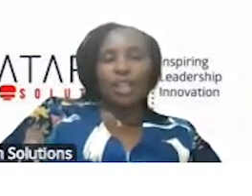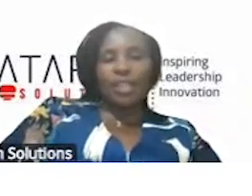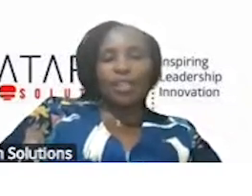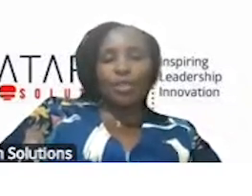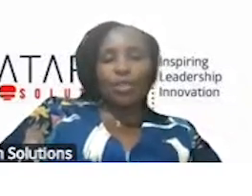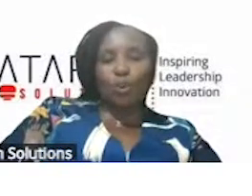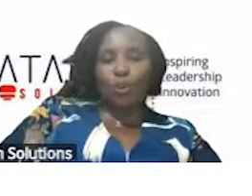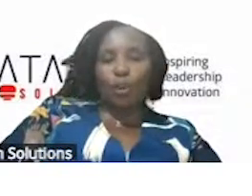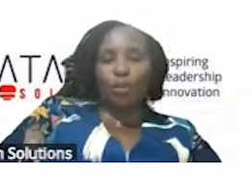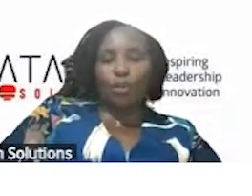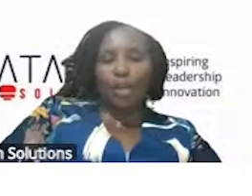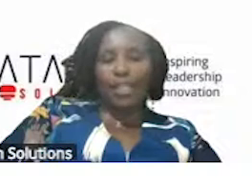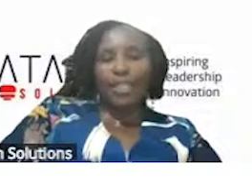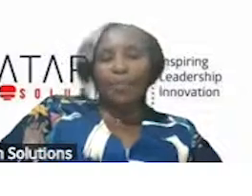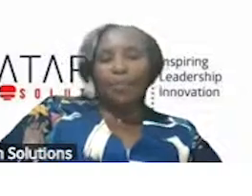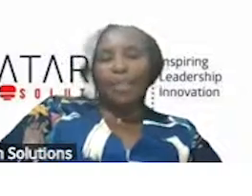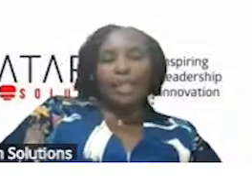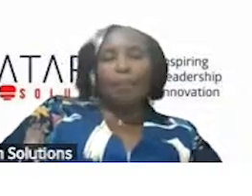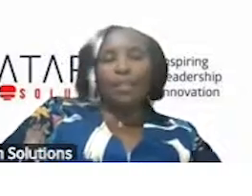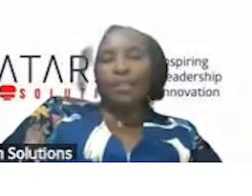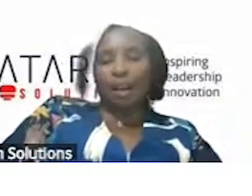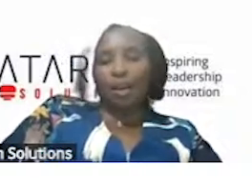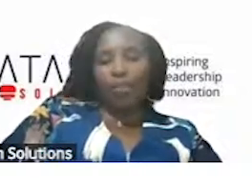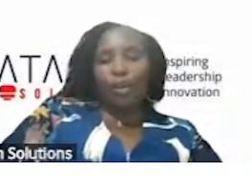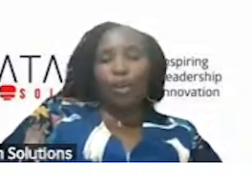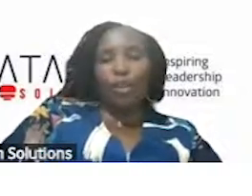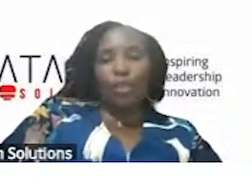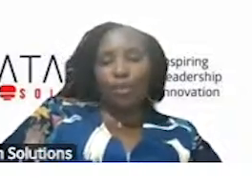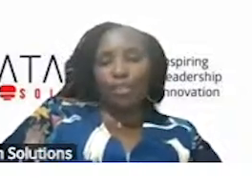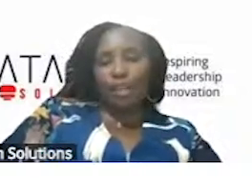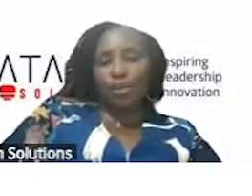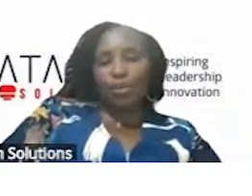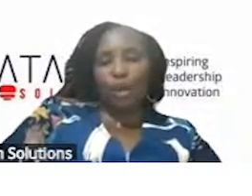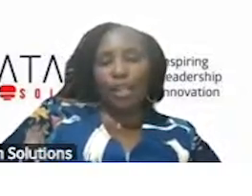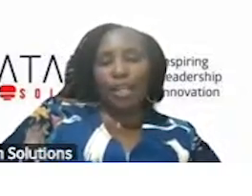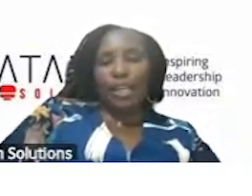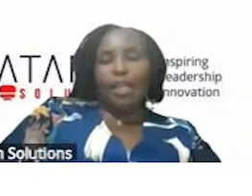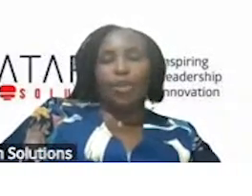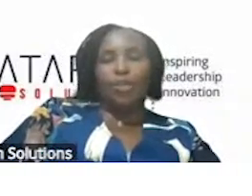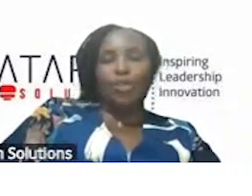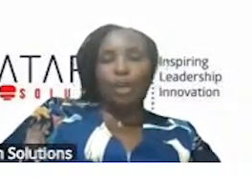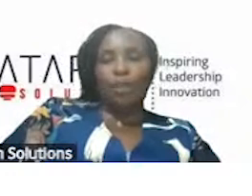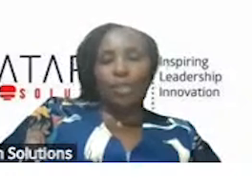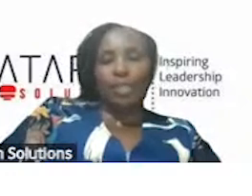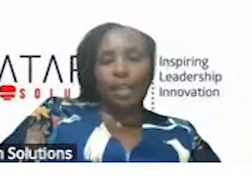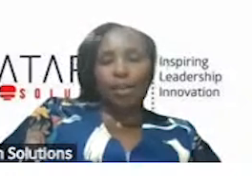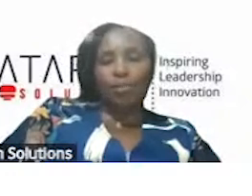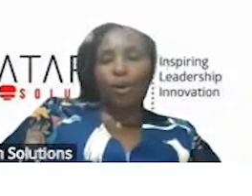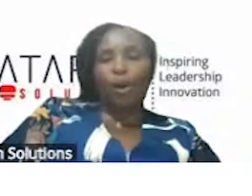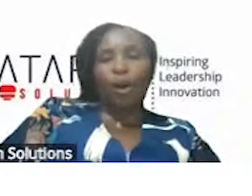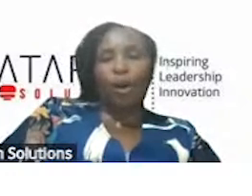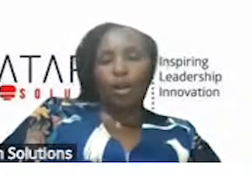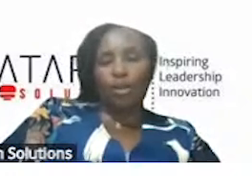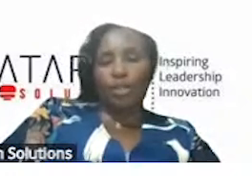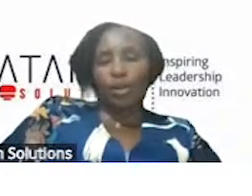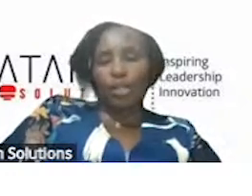Training Institute will be able to do that. And then Port Saco, if you're looking for a Saco to join, then you need to join Port Saco